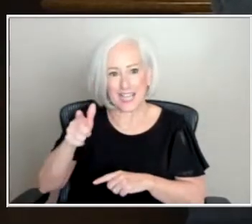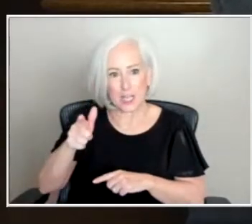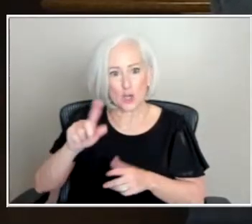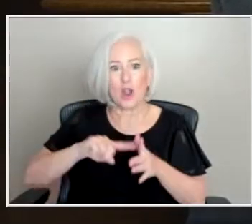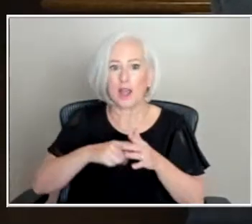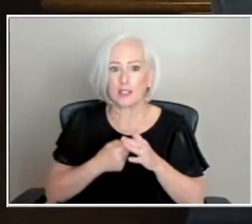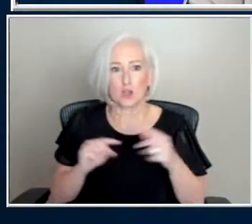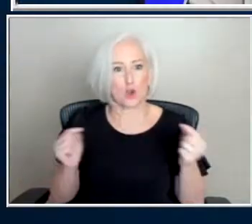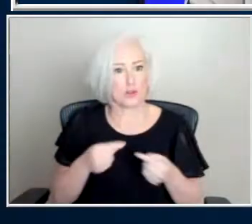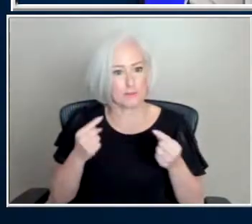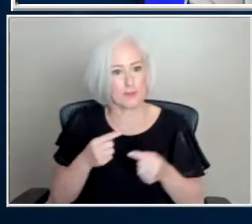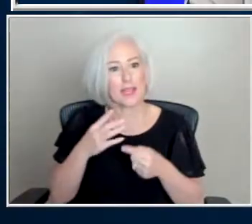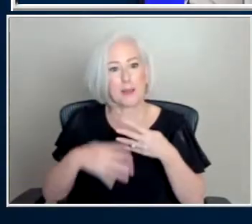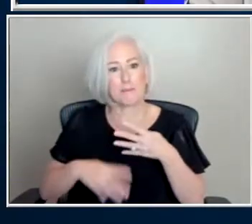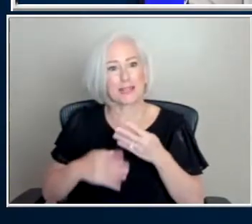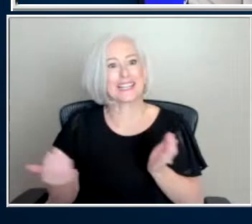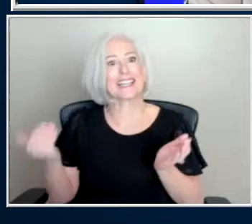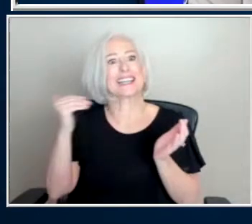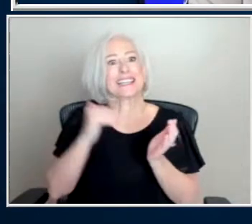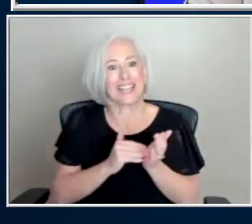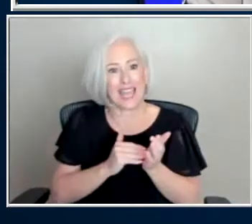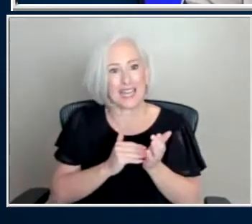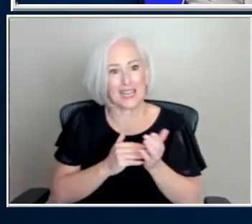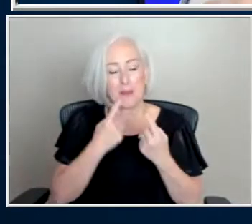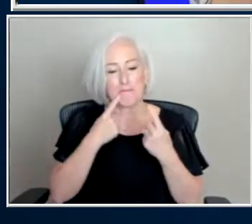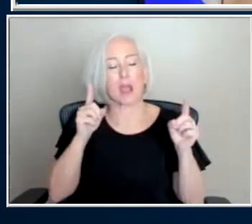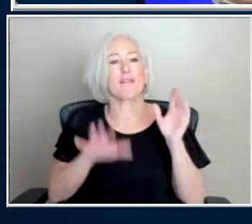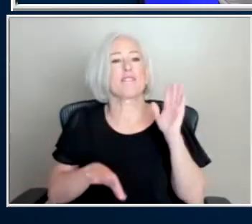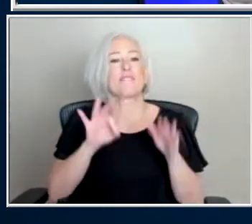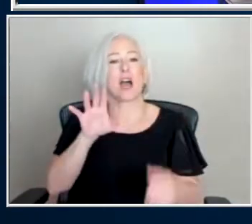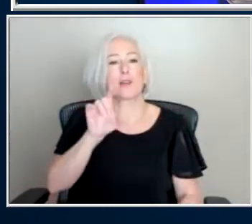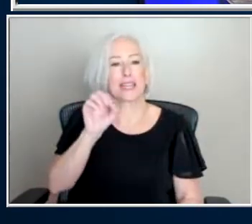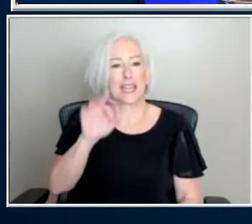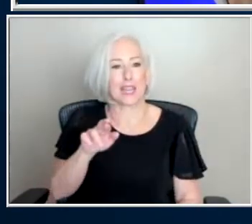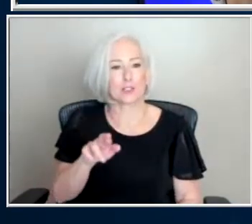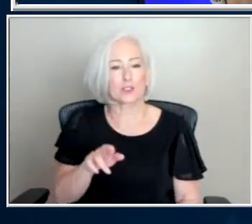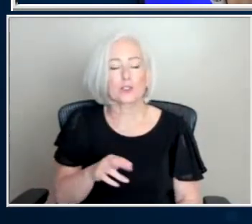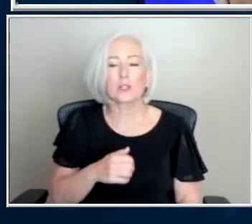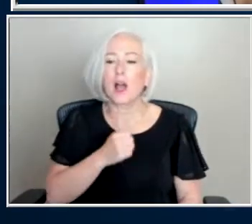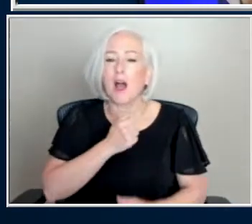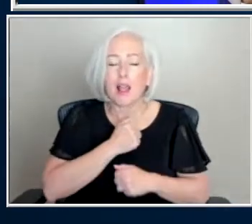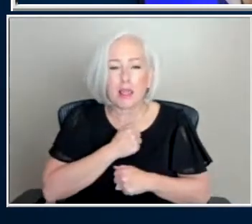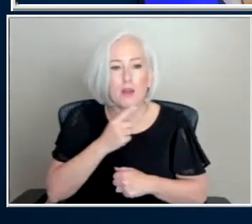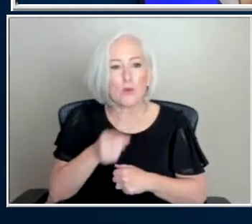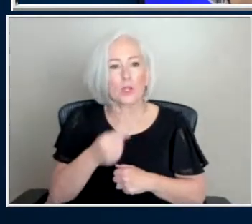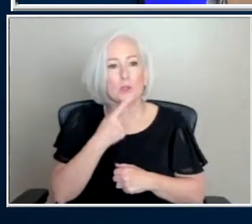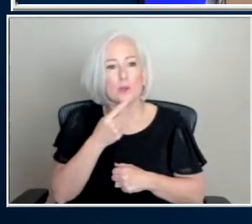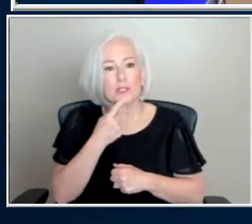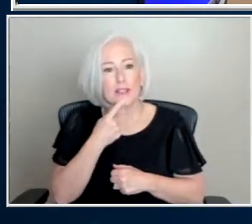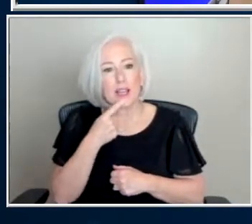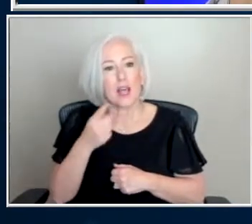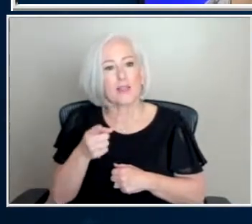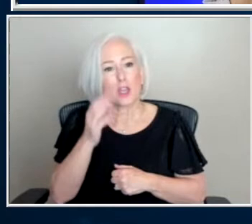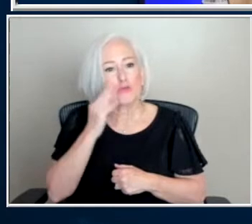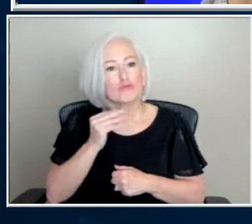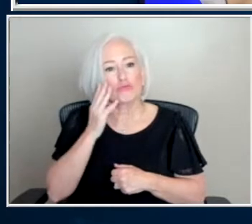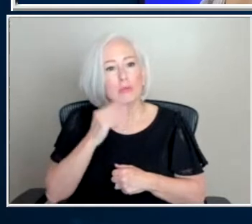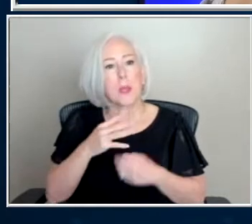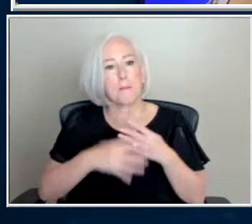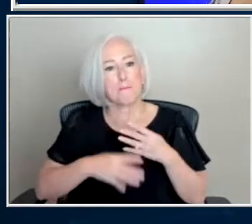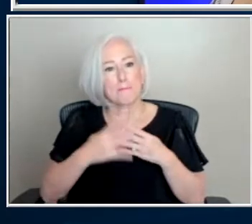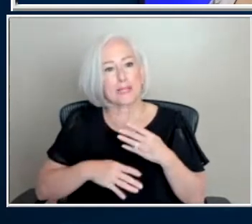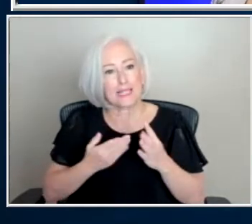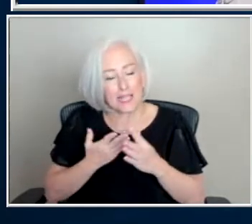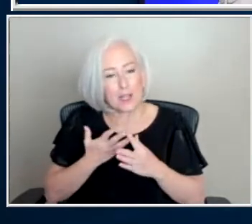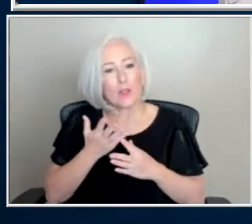cancer. I love what you said, where you were telling me that you were having this bleeding through that long road trip, and you just simply knew